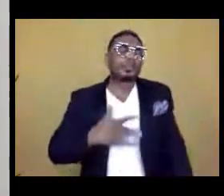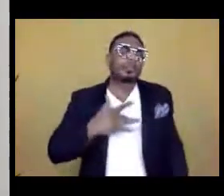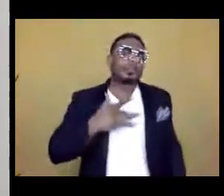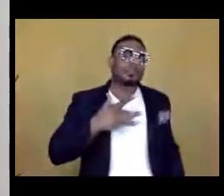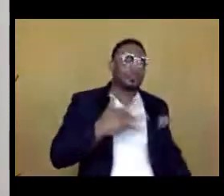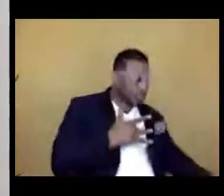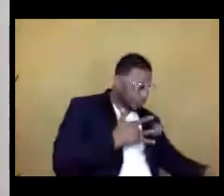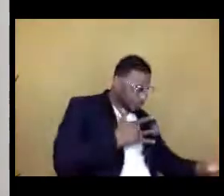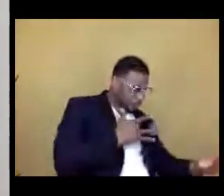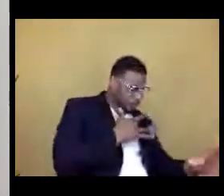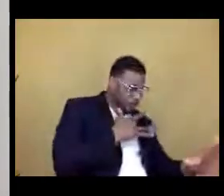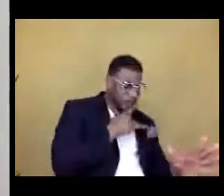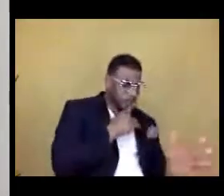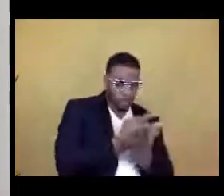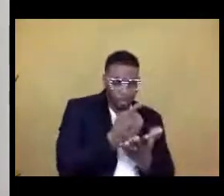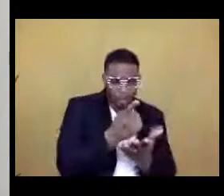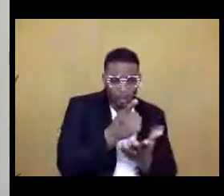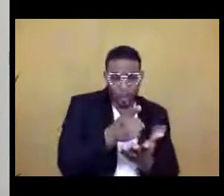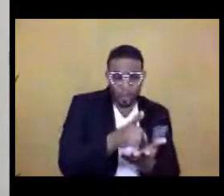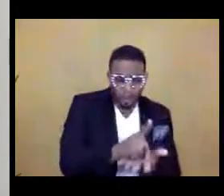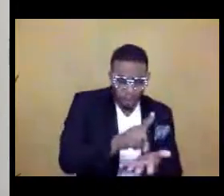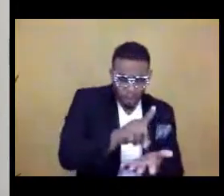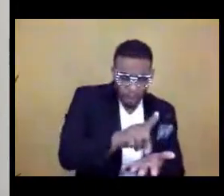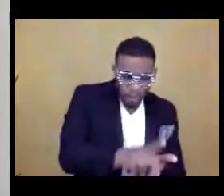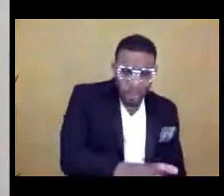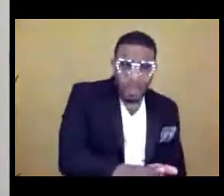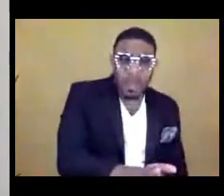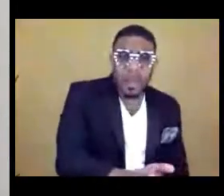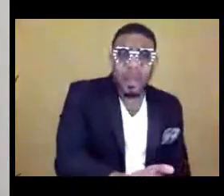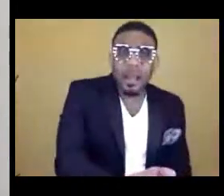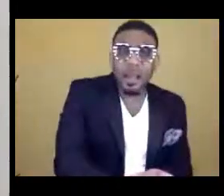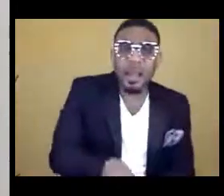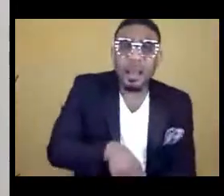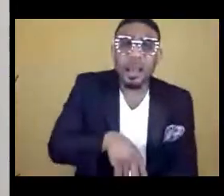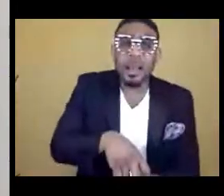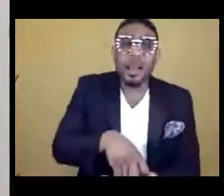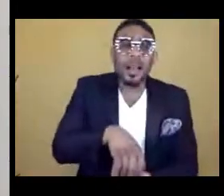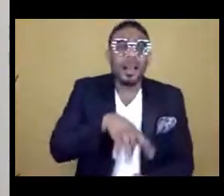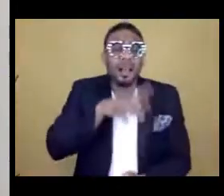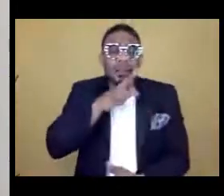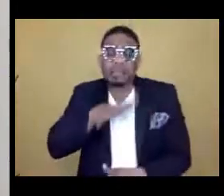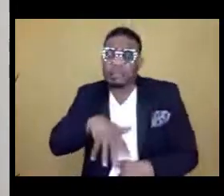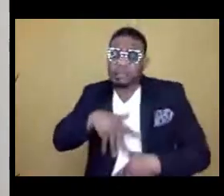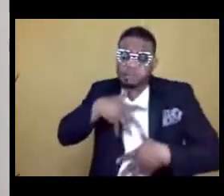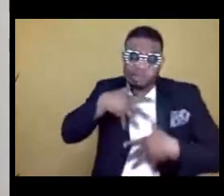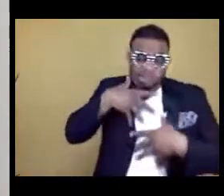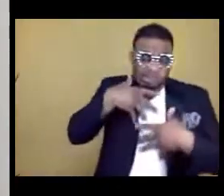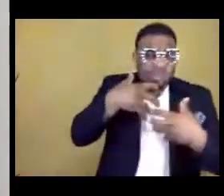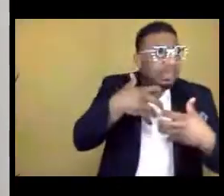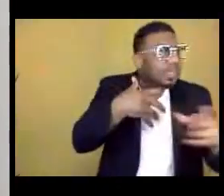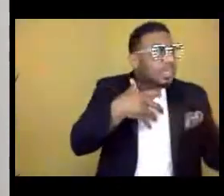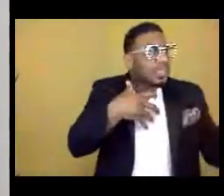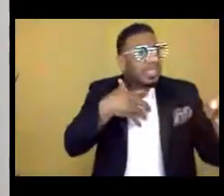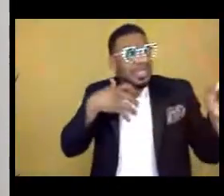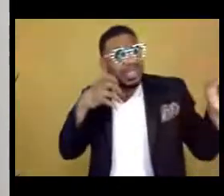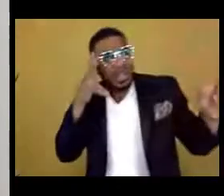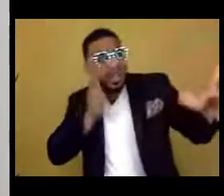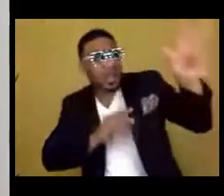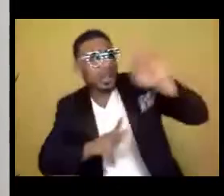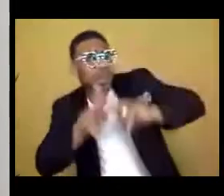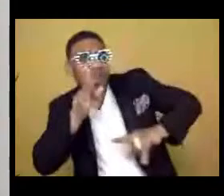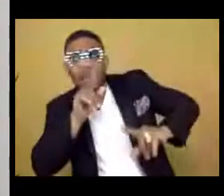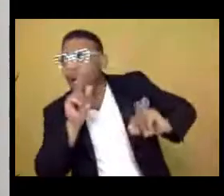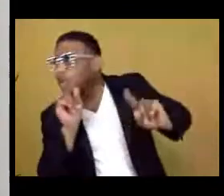She felt such pain, some spoke in anger, heard folks